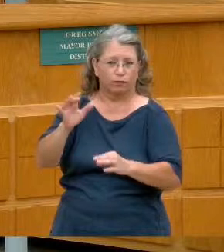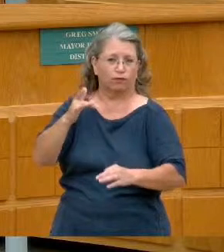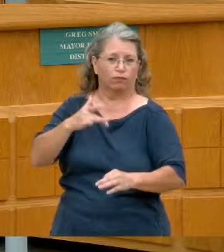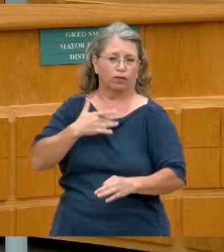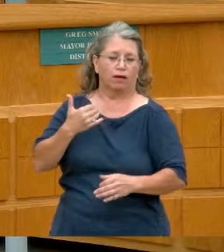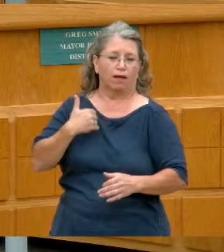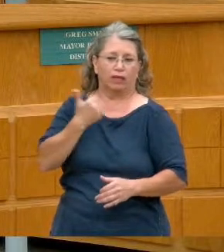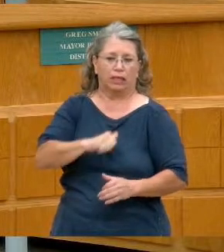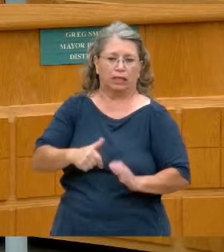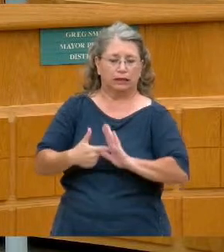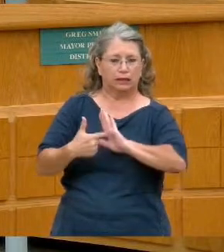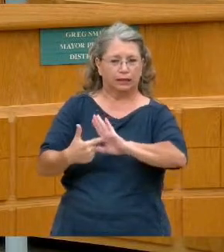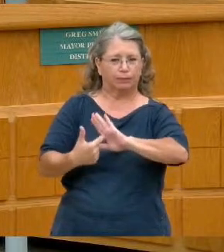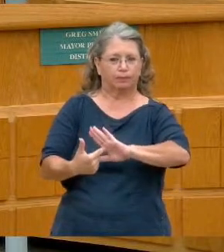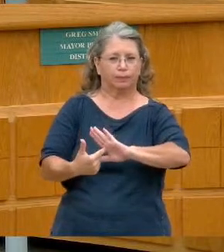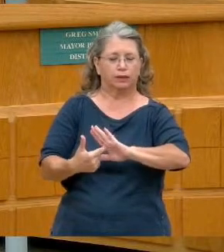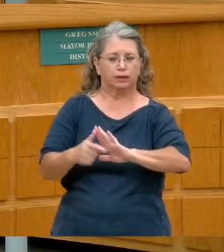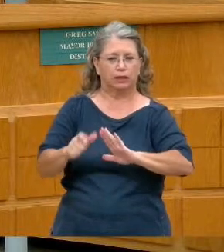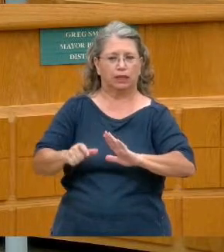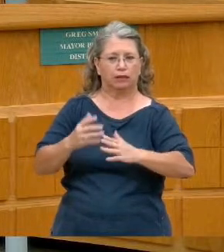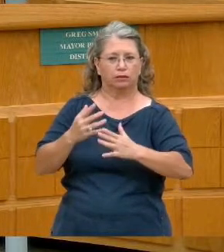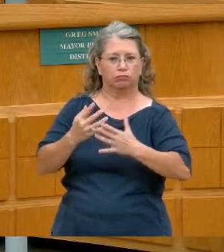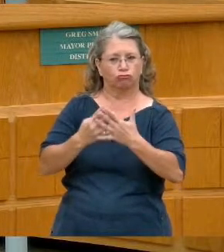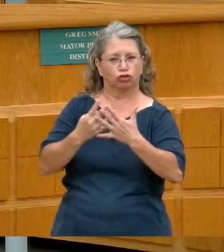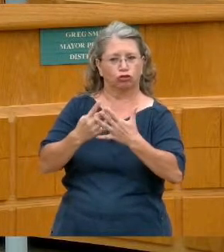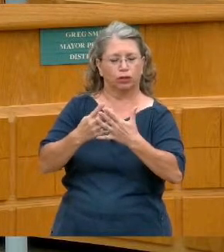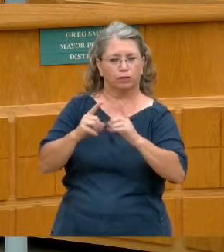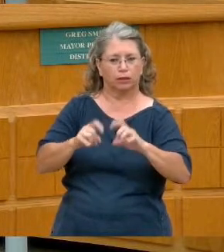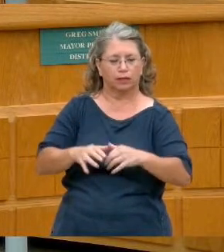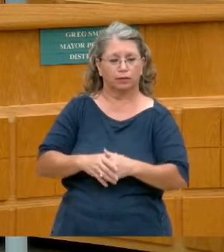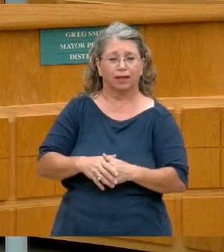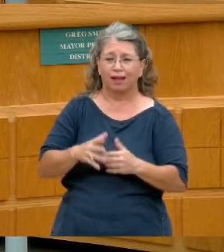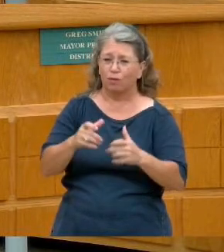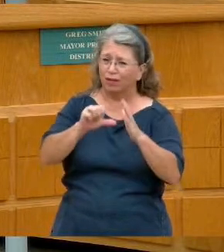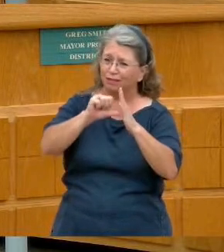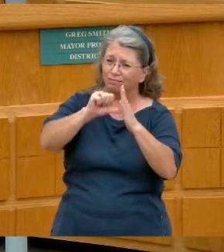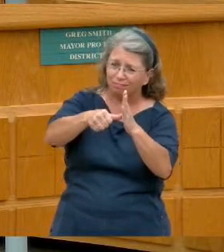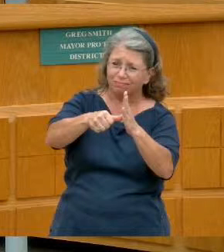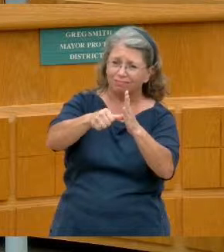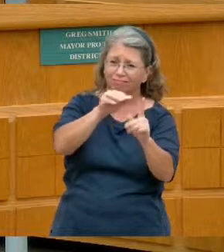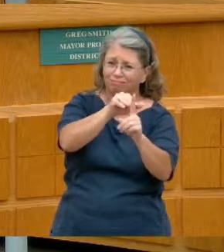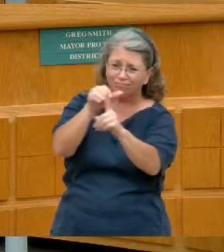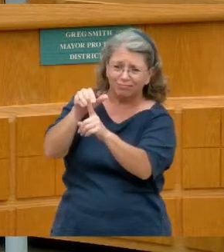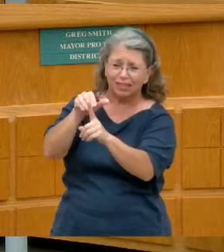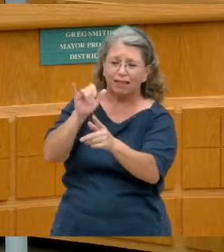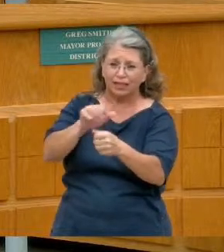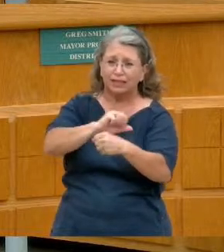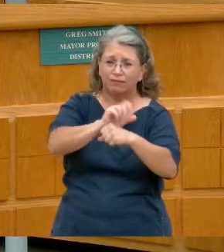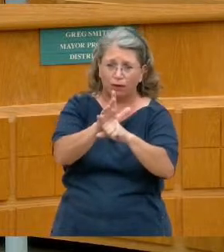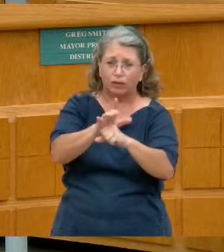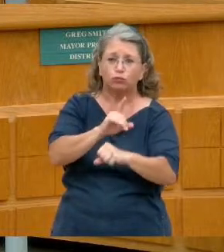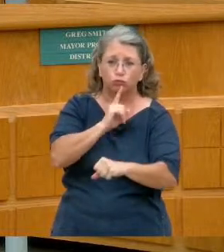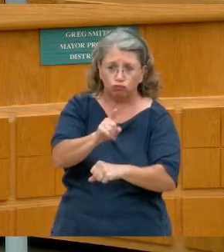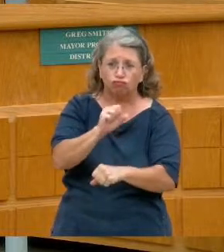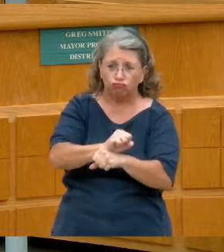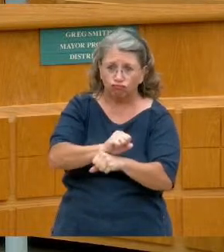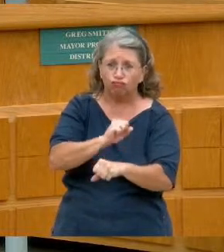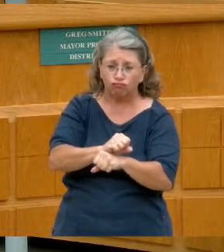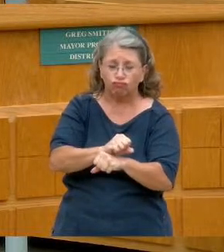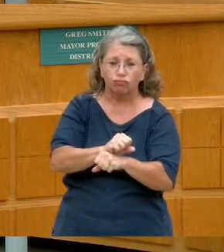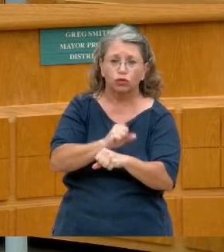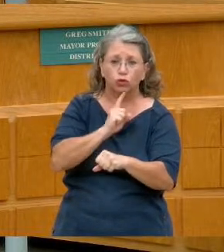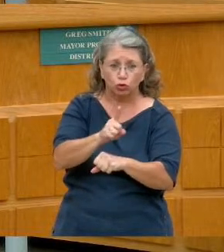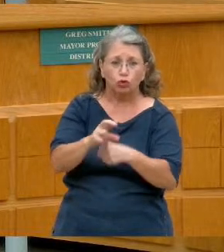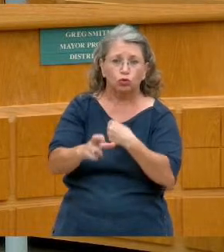need to be screened. I want to reiterate, the virus is real. It poses a huge risk to our community. The current rate